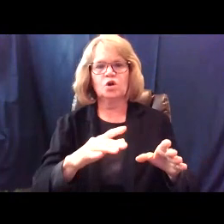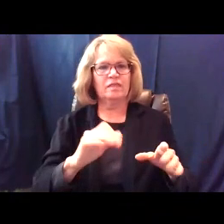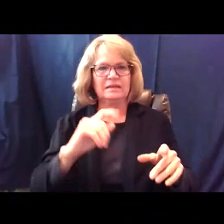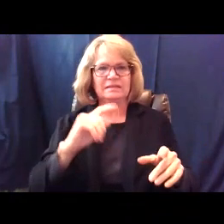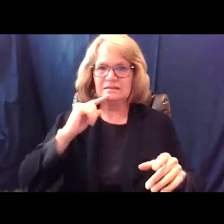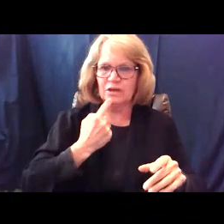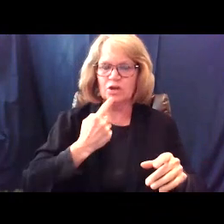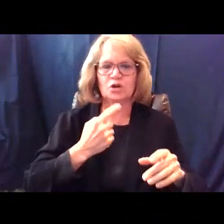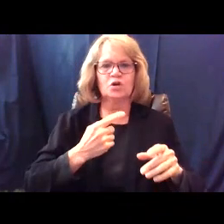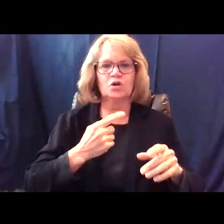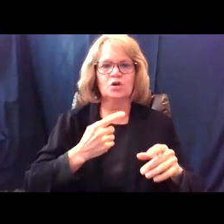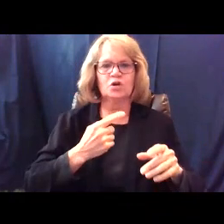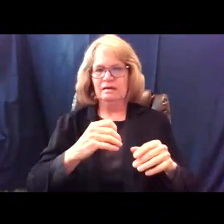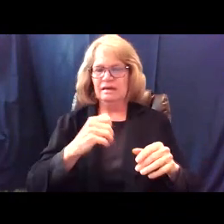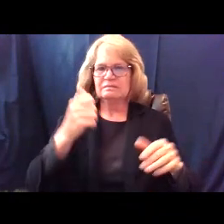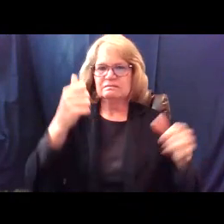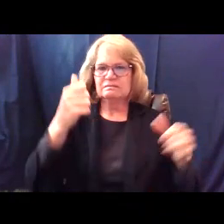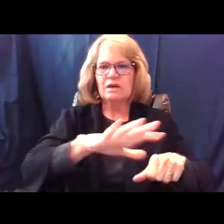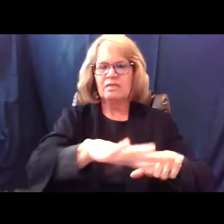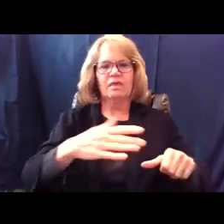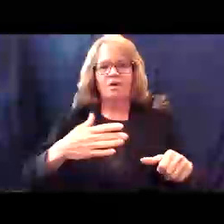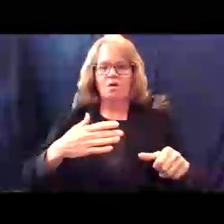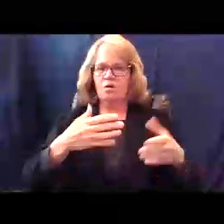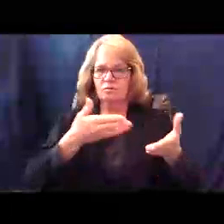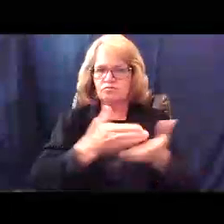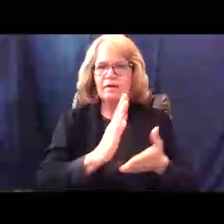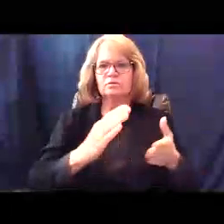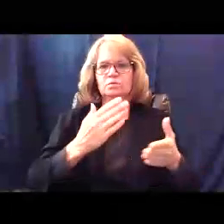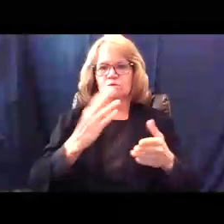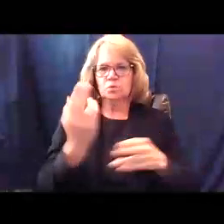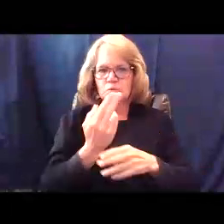tenant of their right to use and enjoy their housing.